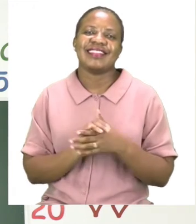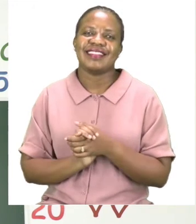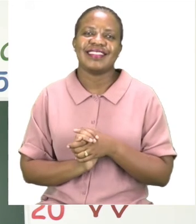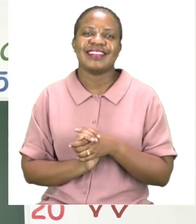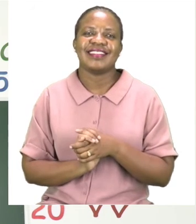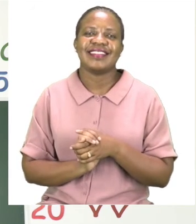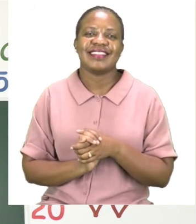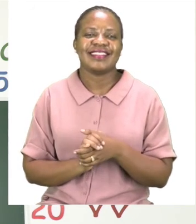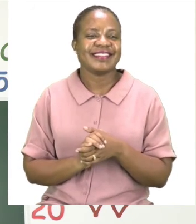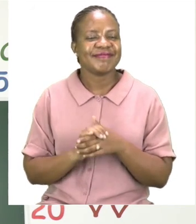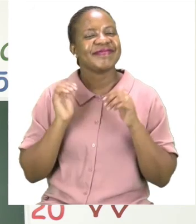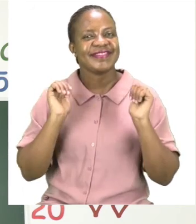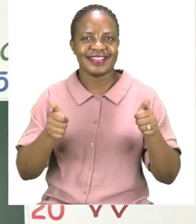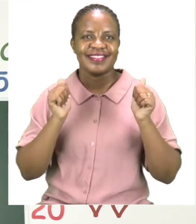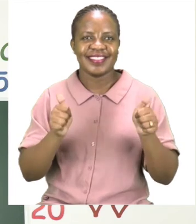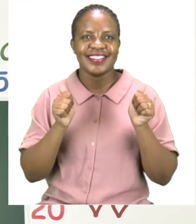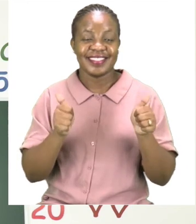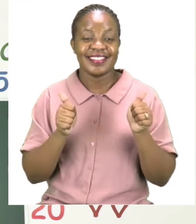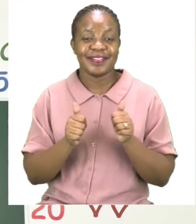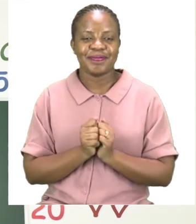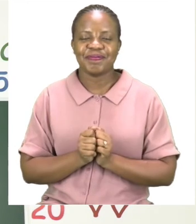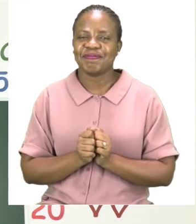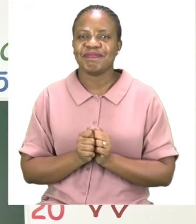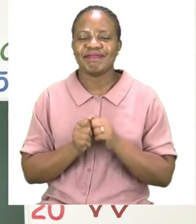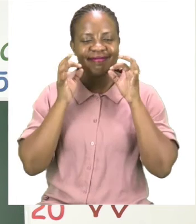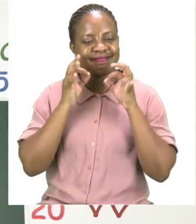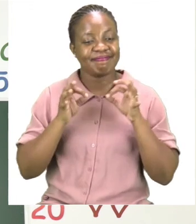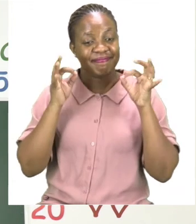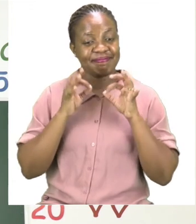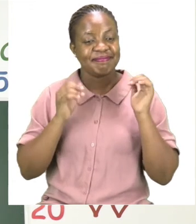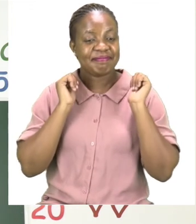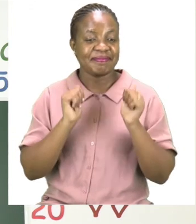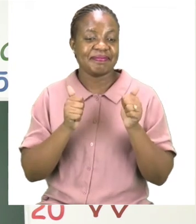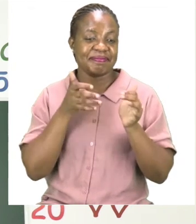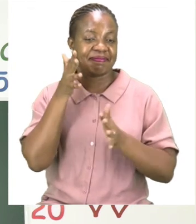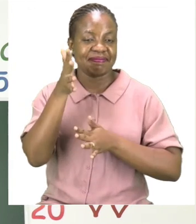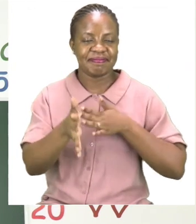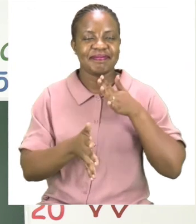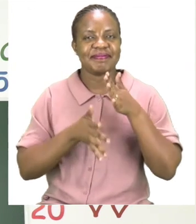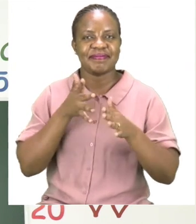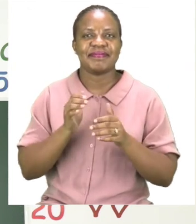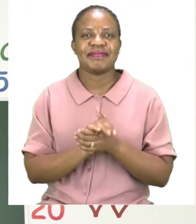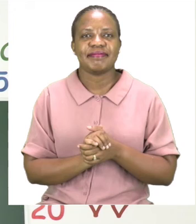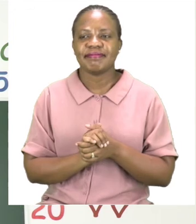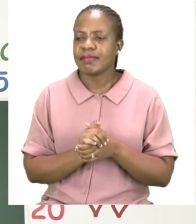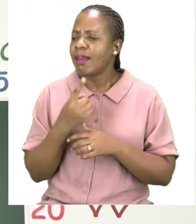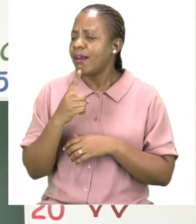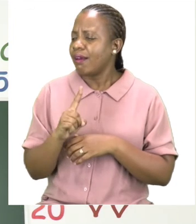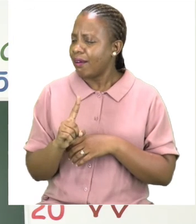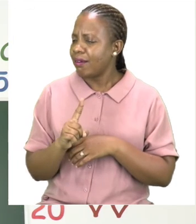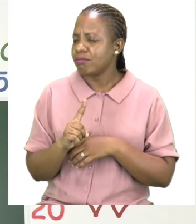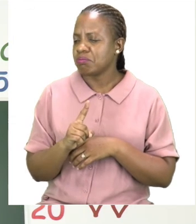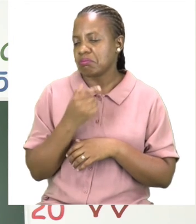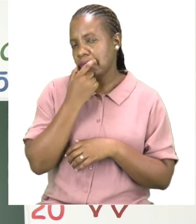away. Yay! Good job, everyone. But I'm a little